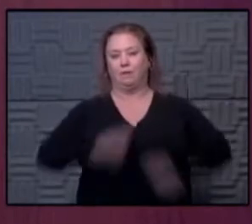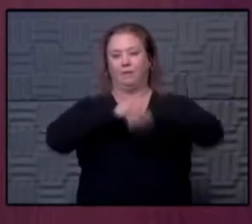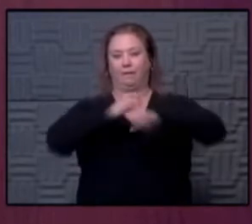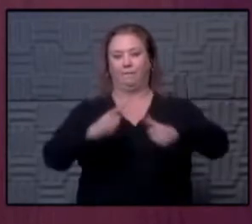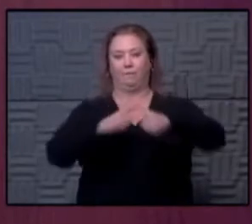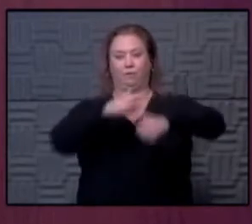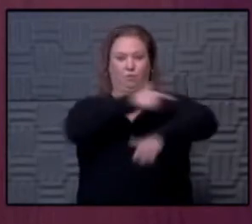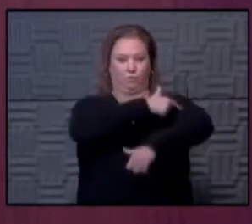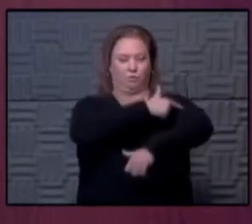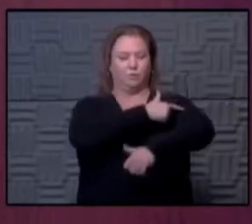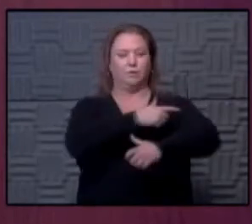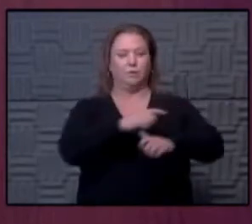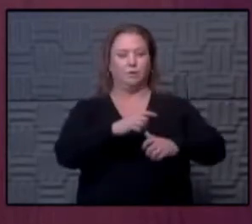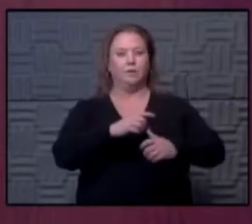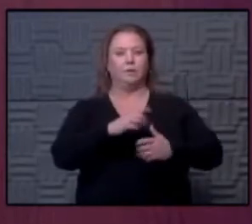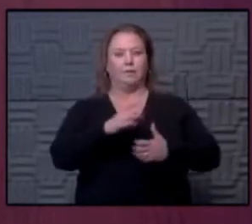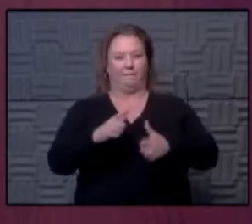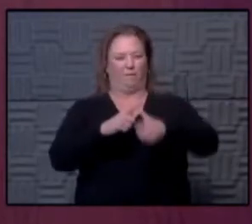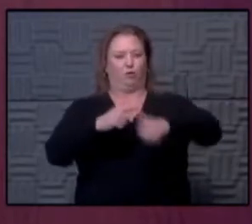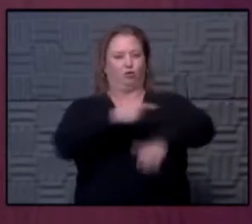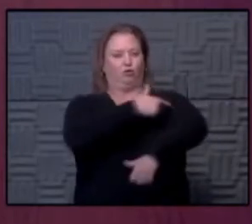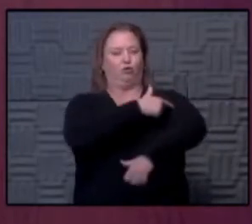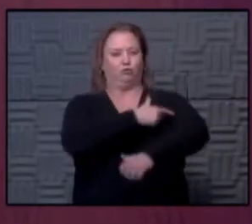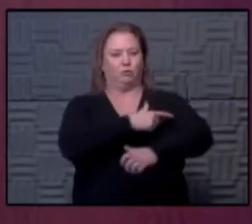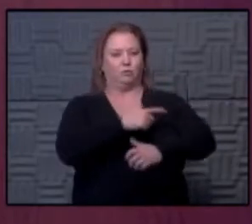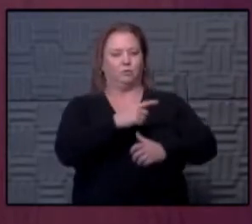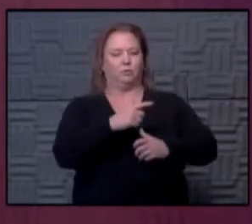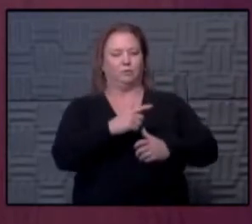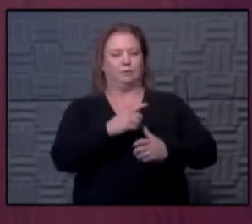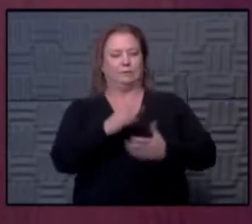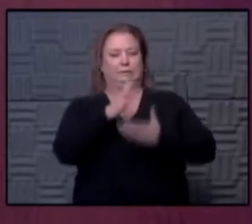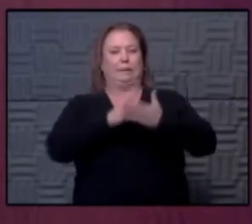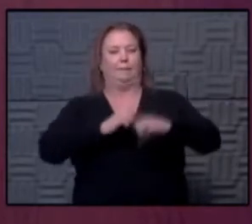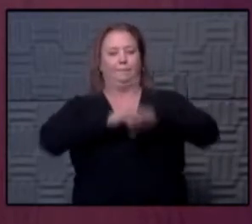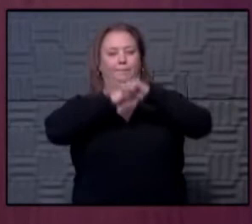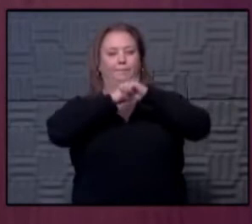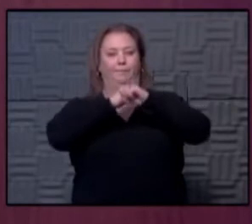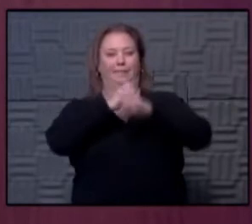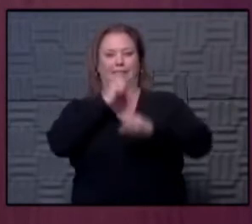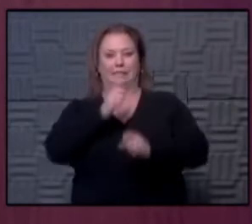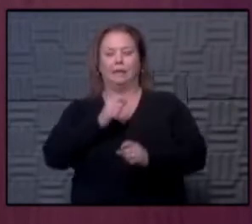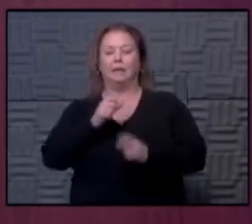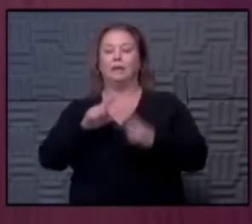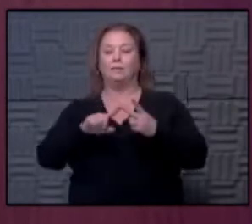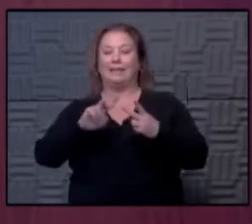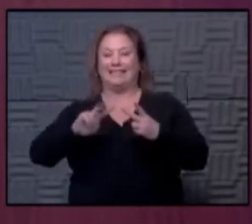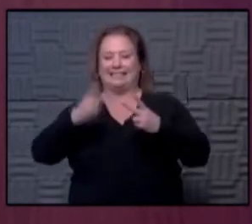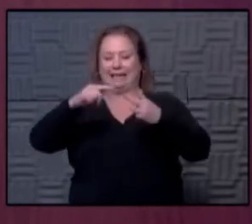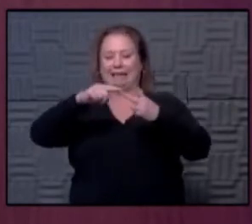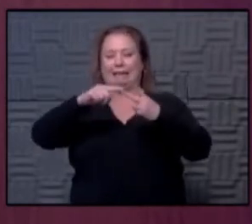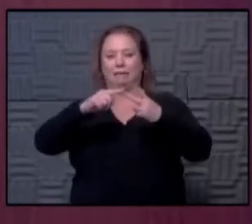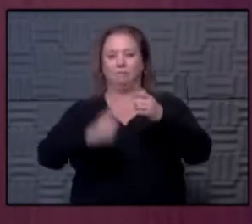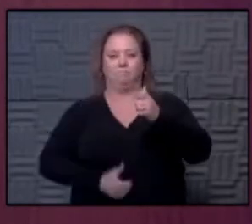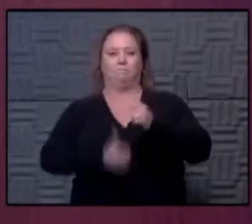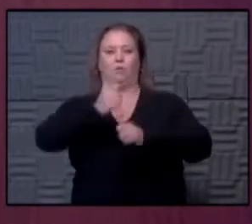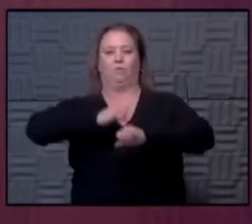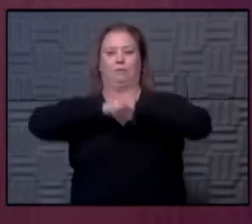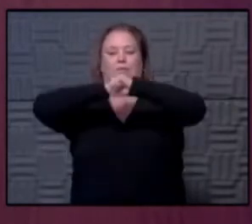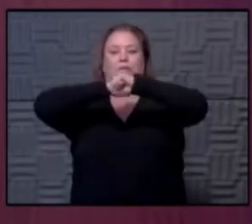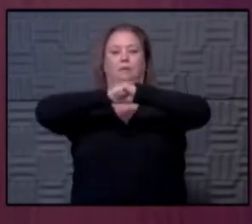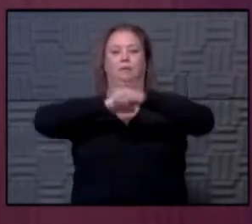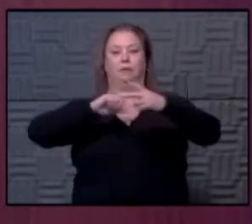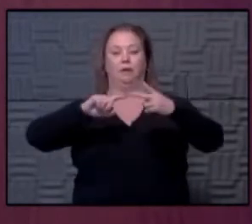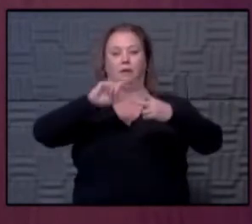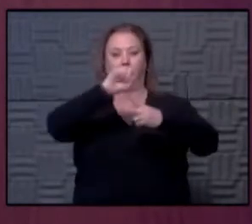get some potential immunity after the first dose, but it's not as impactful as what you get after the second dose. So to get your